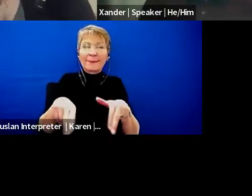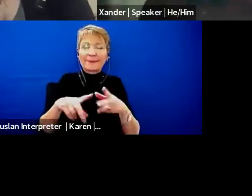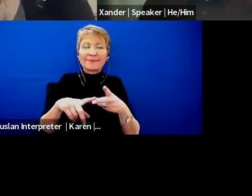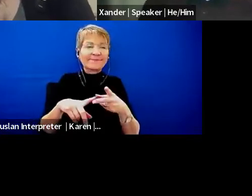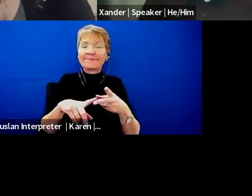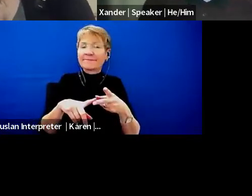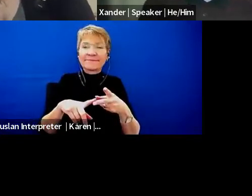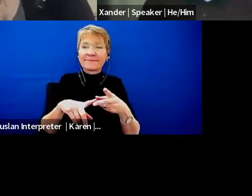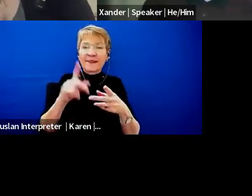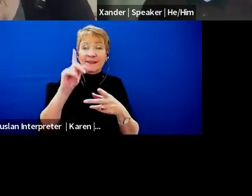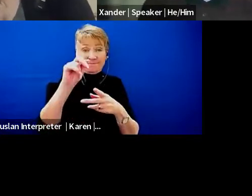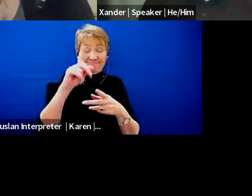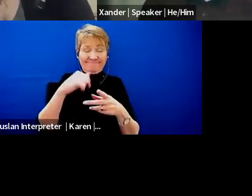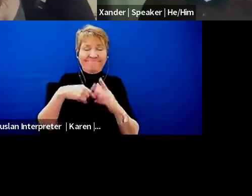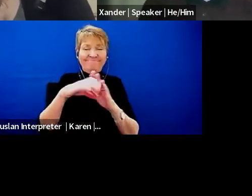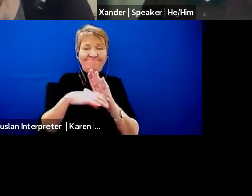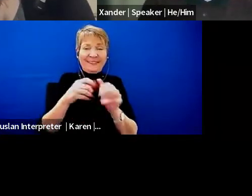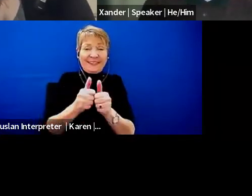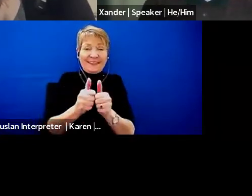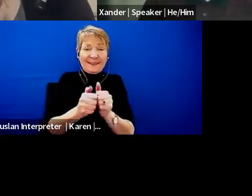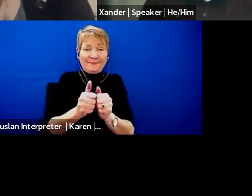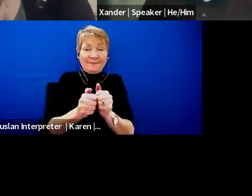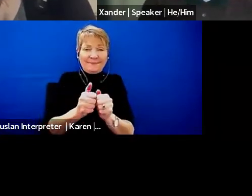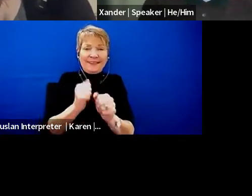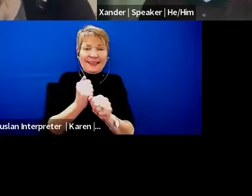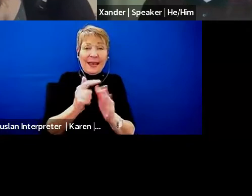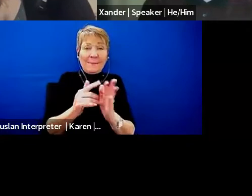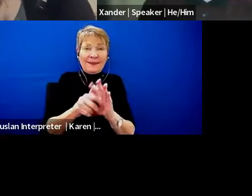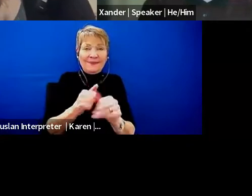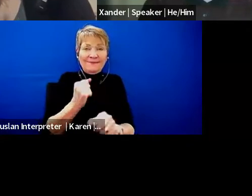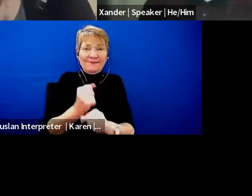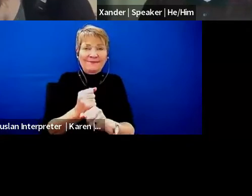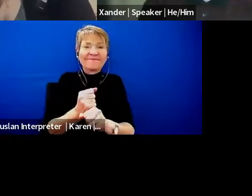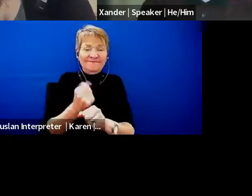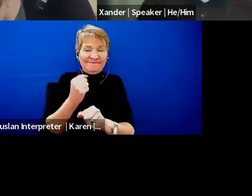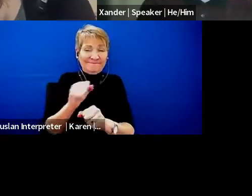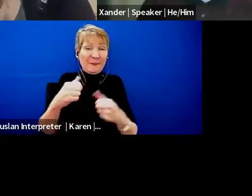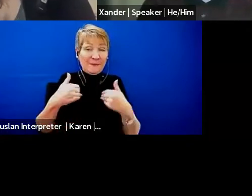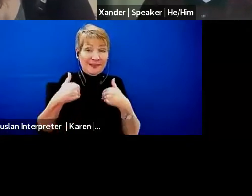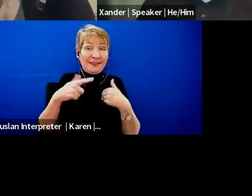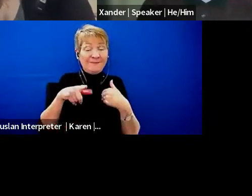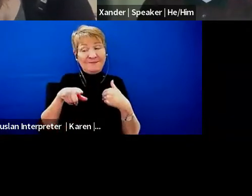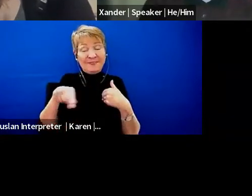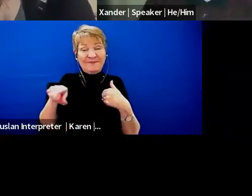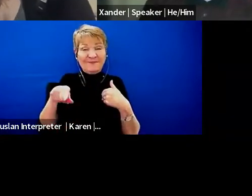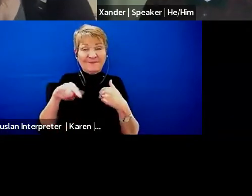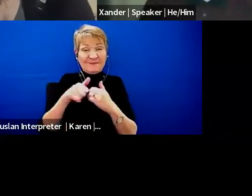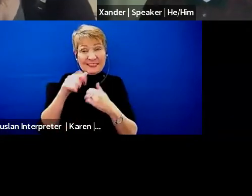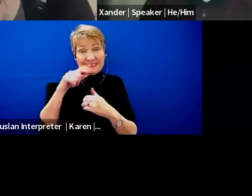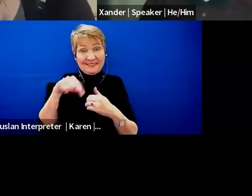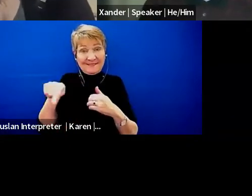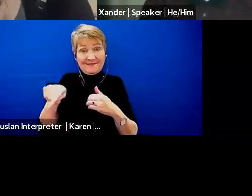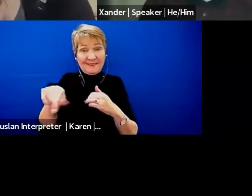had gaming. Gaming was and still is a mutual interest for me and my siblings, and is how we